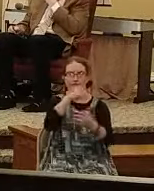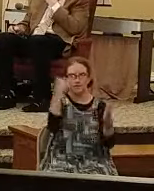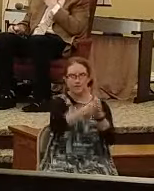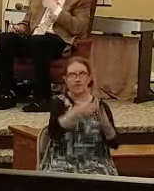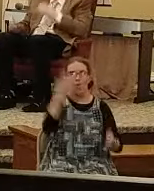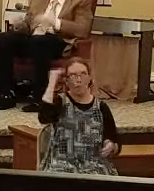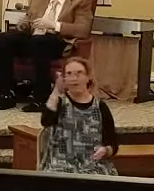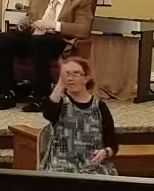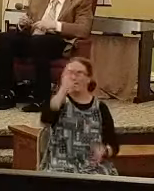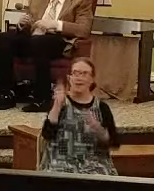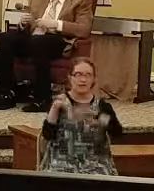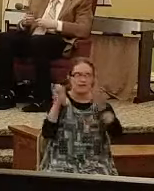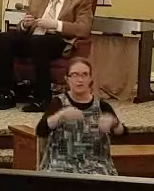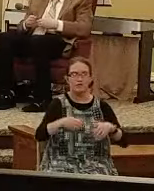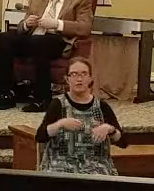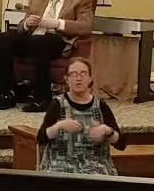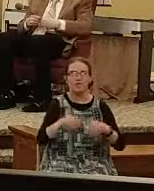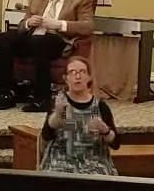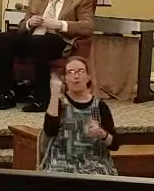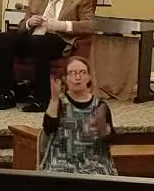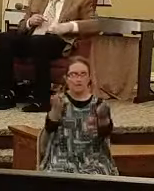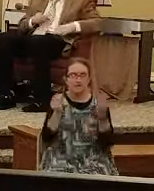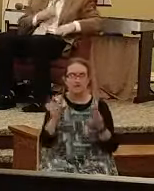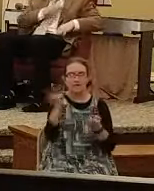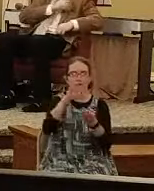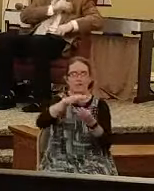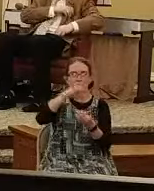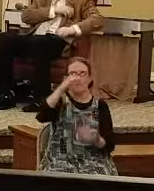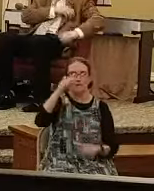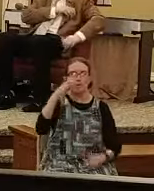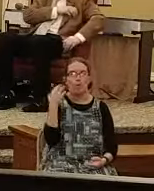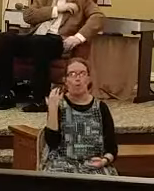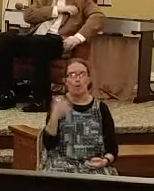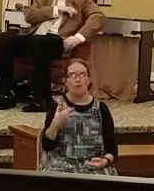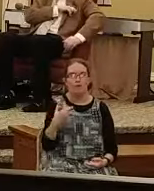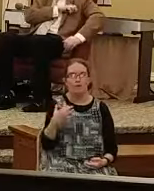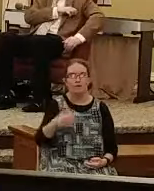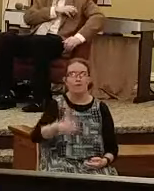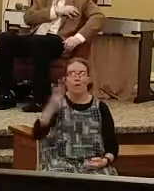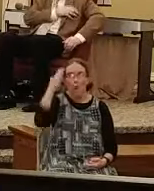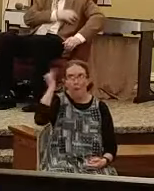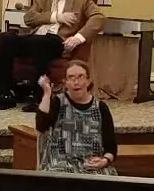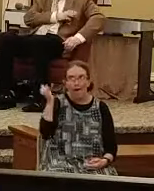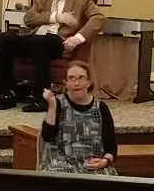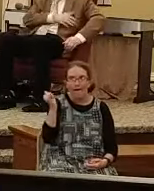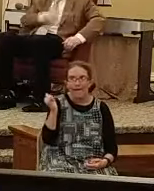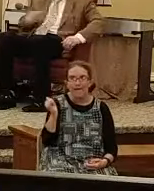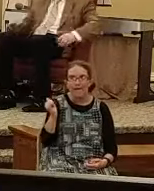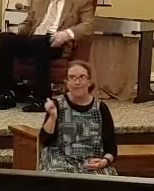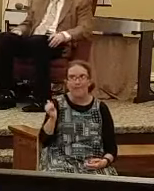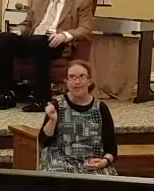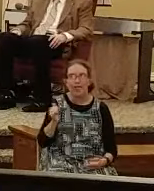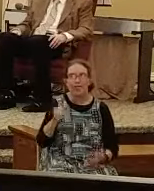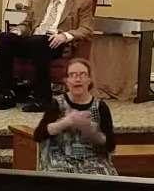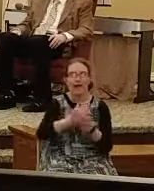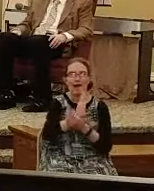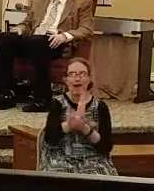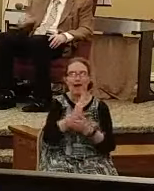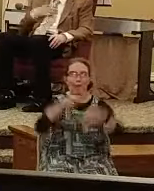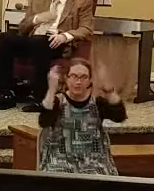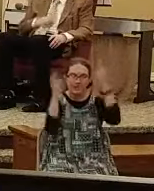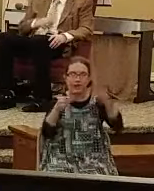do this to a human being who has just received the Holy Ghost? Wow. Why would he allow this to